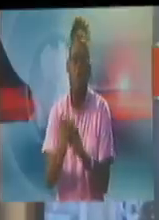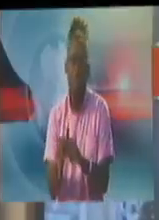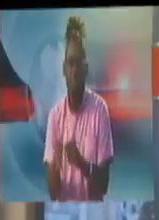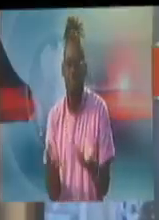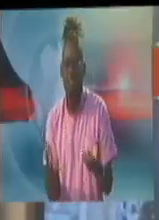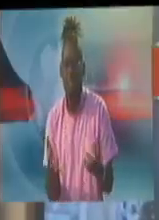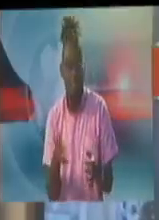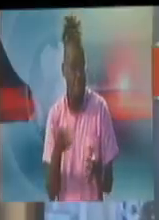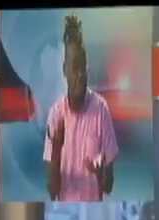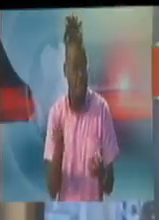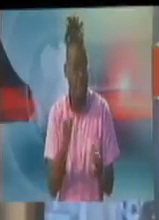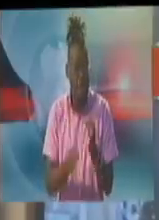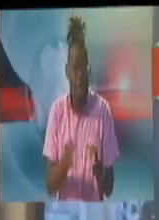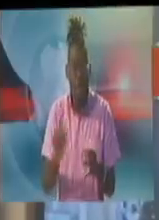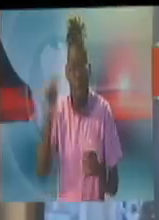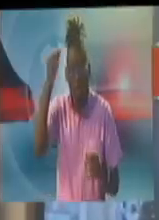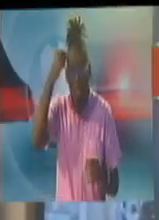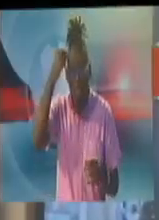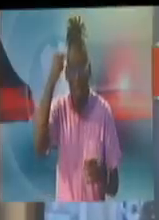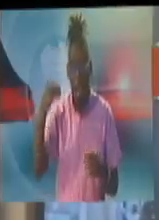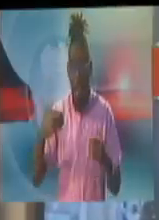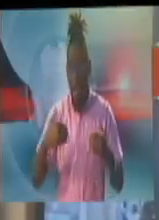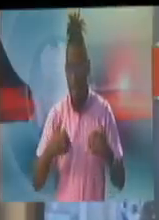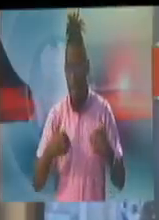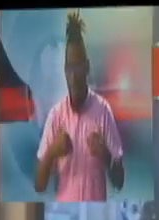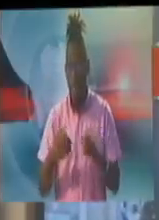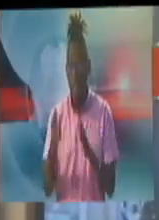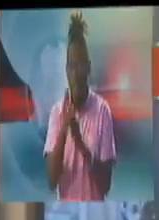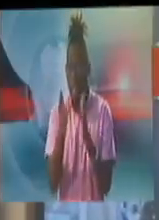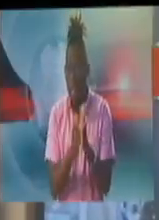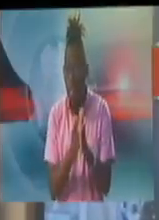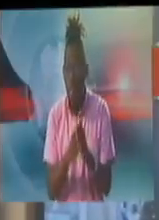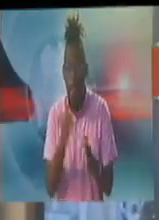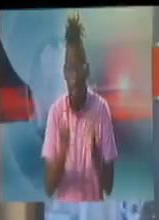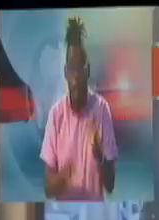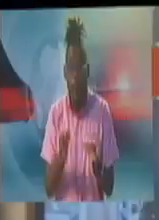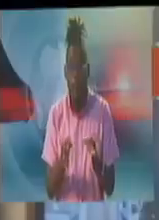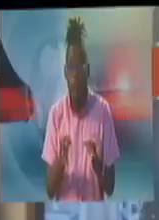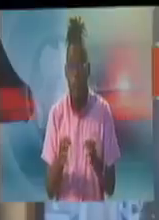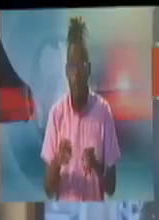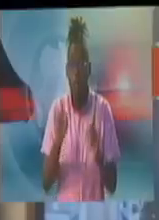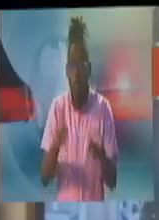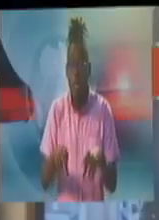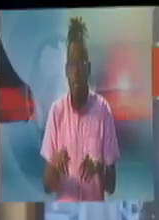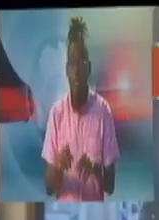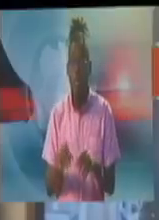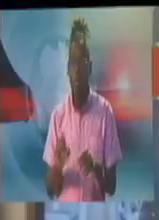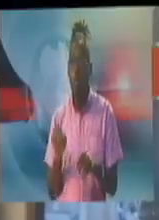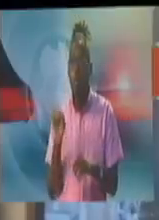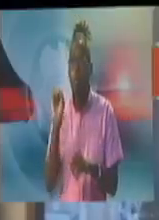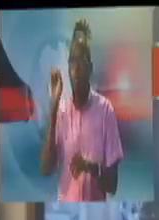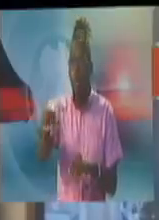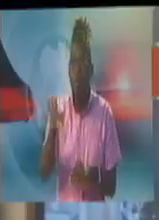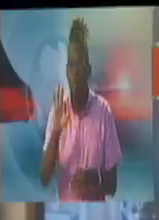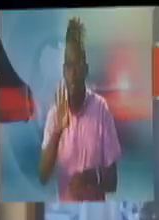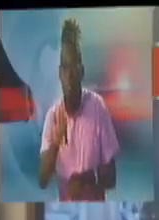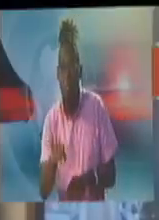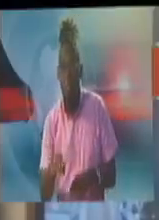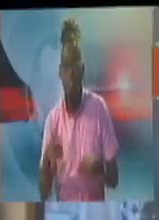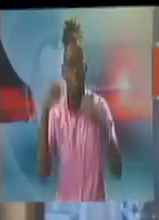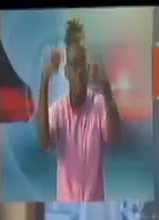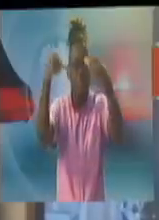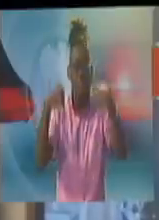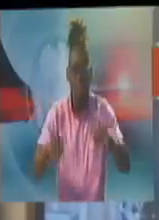any prosecutorial or legal recourse against persons who would have been found to be engineers of